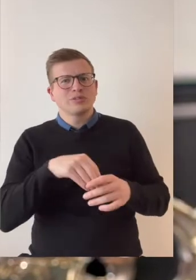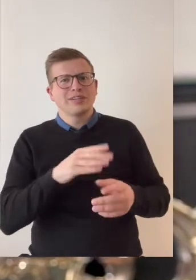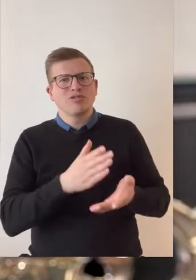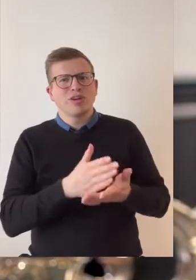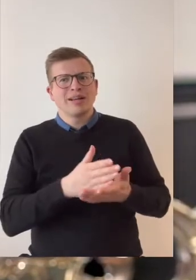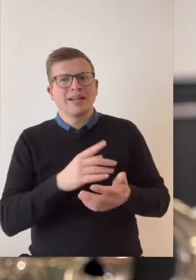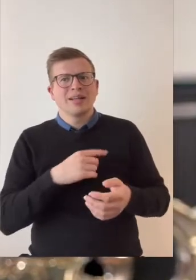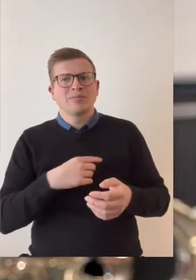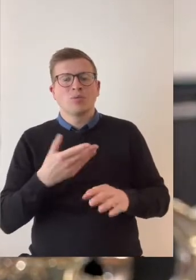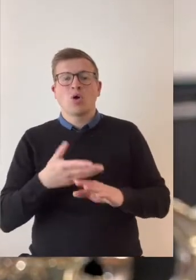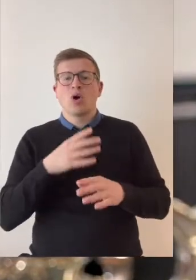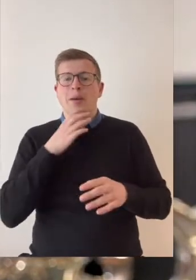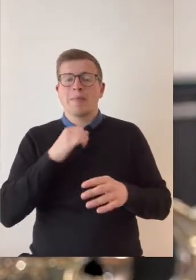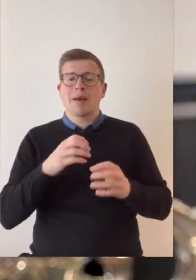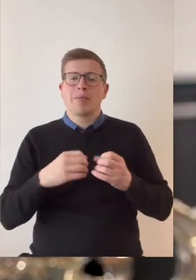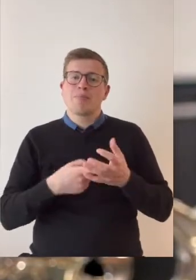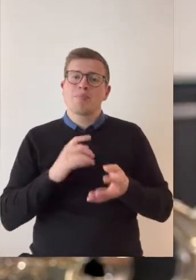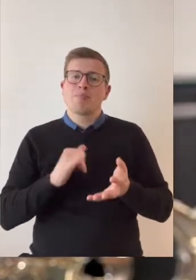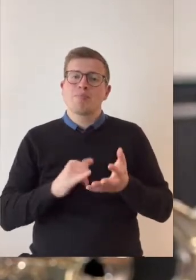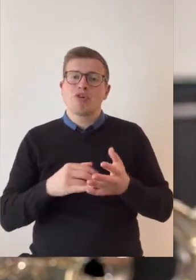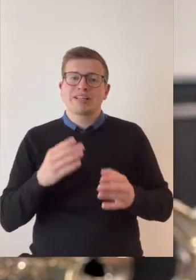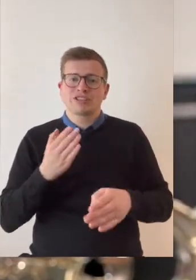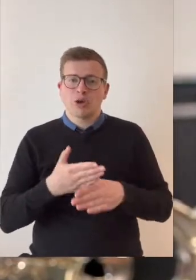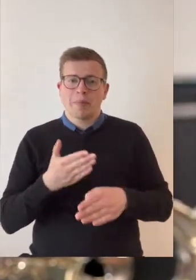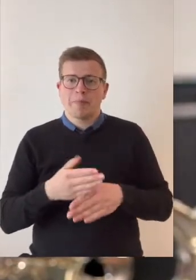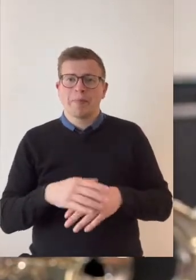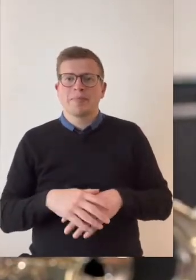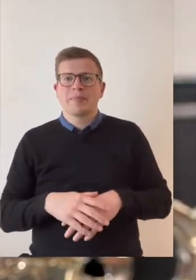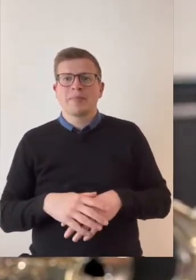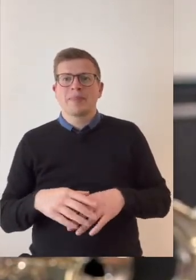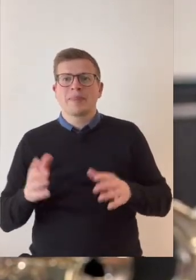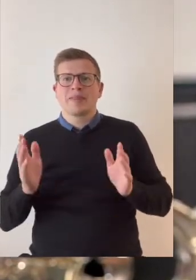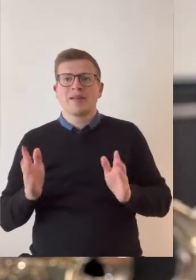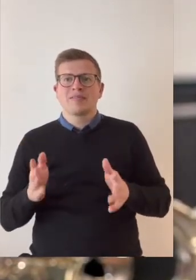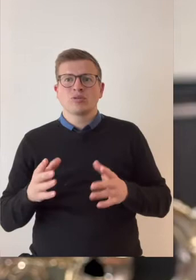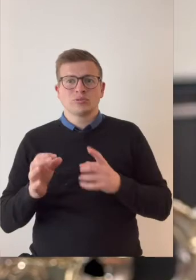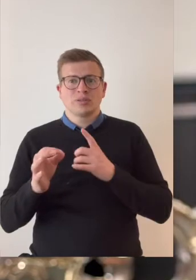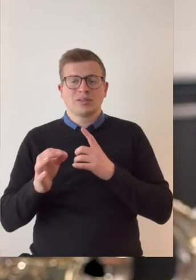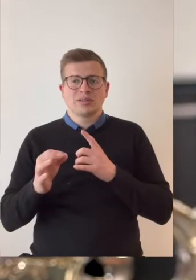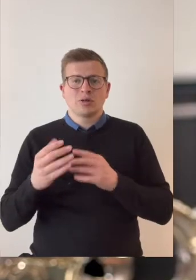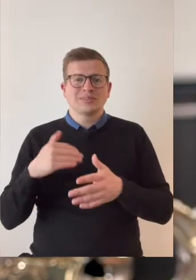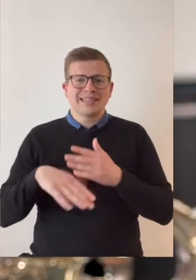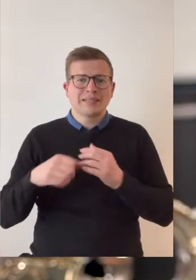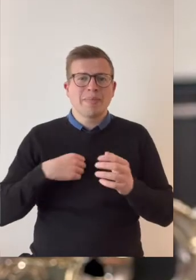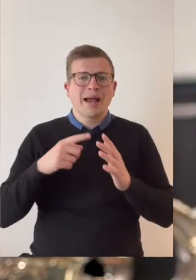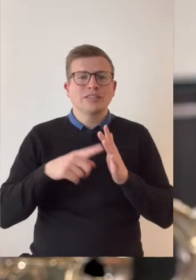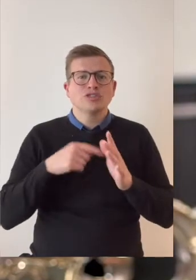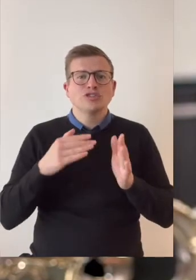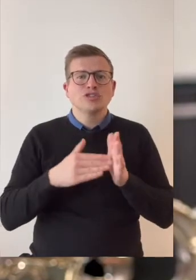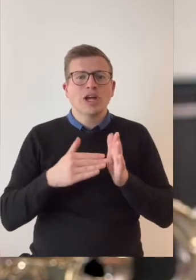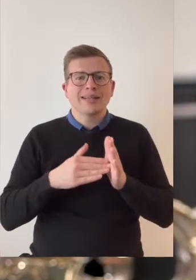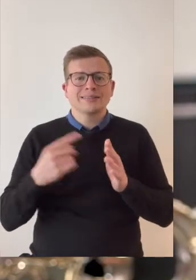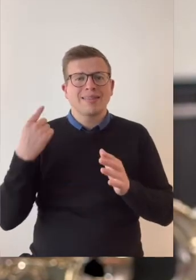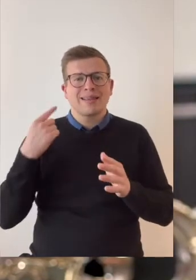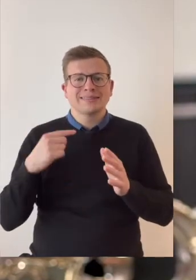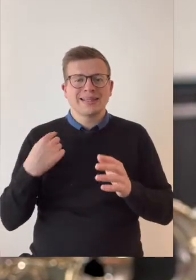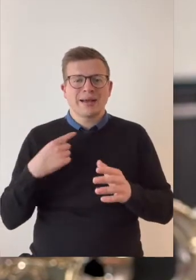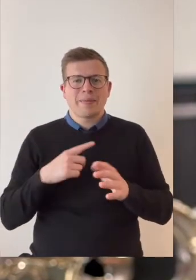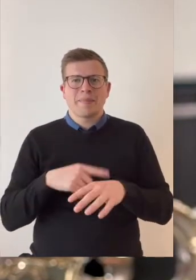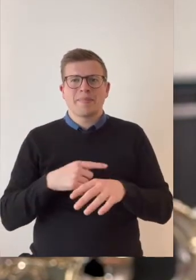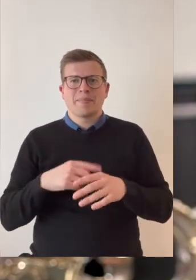But we were on a Manny Brass job, and of course I was getting into me jazz then really,